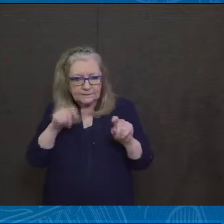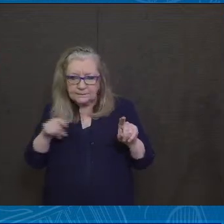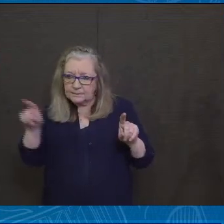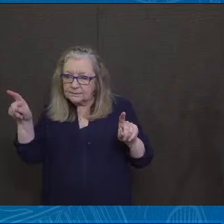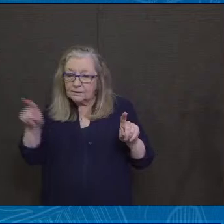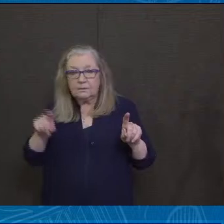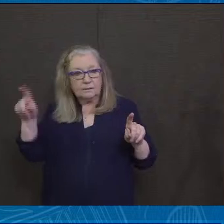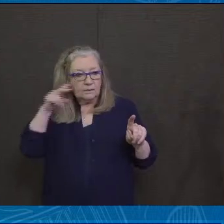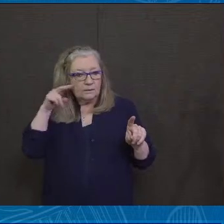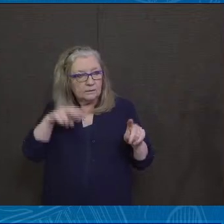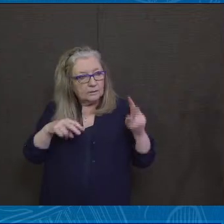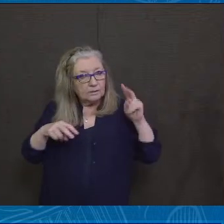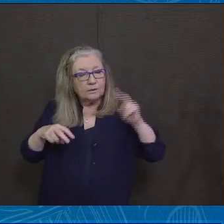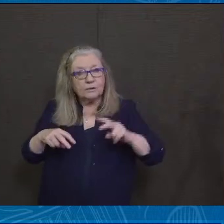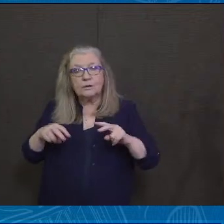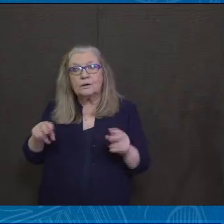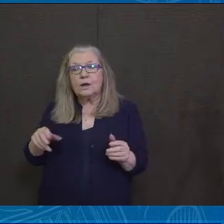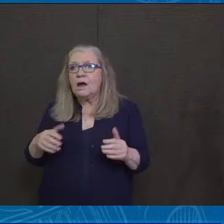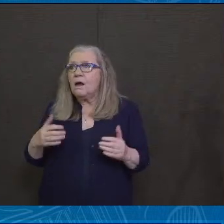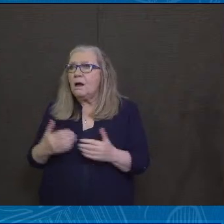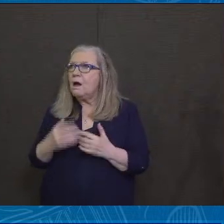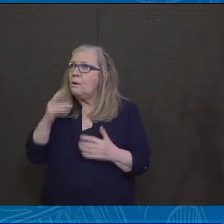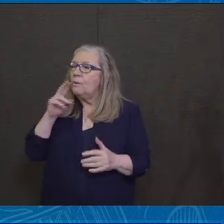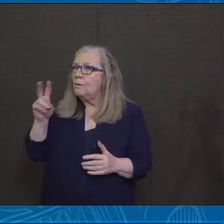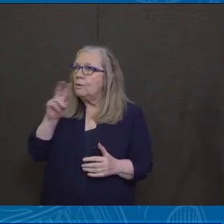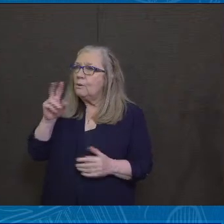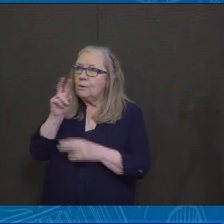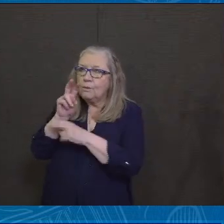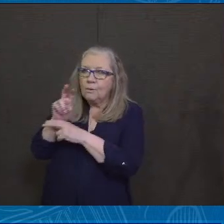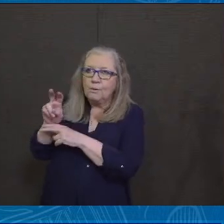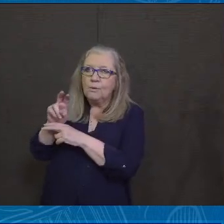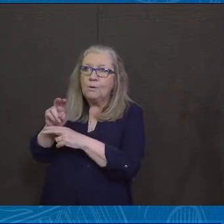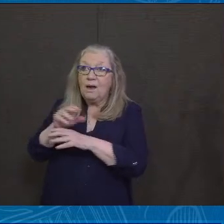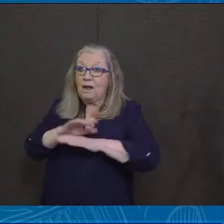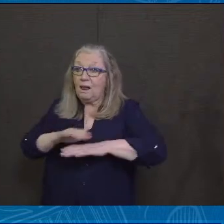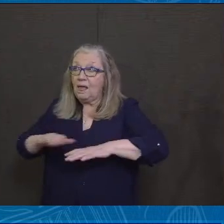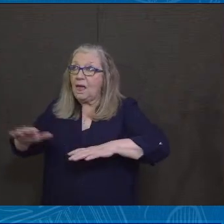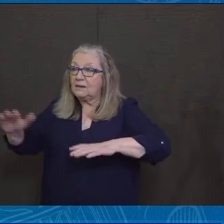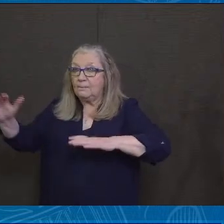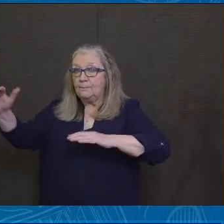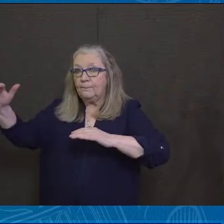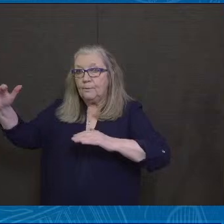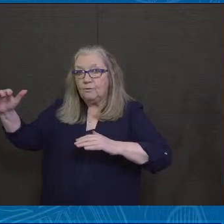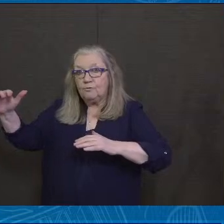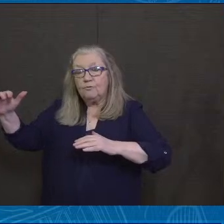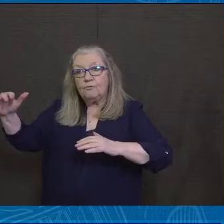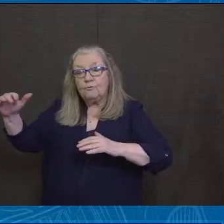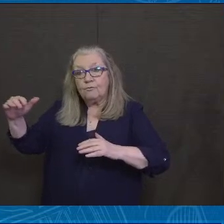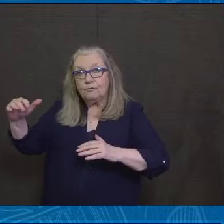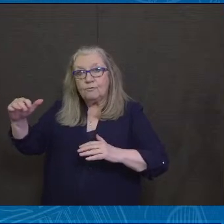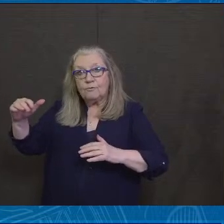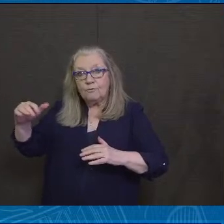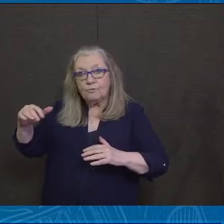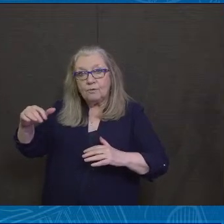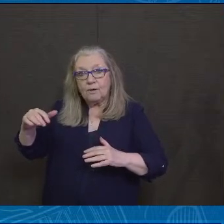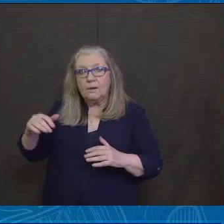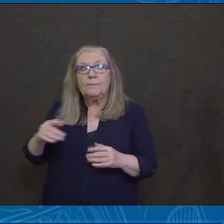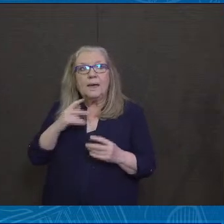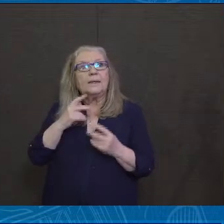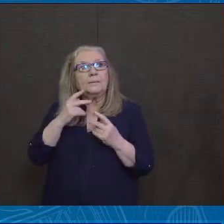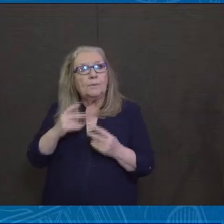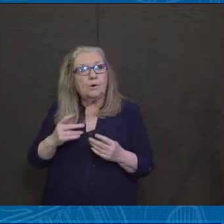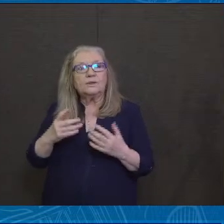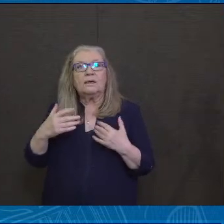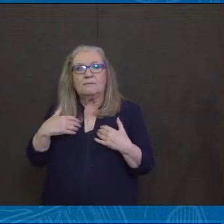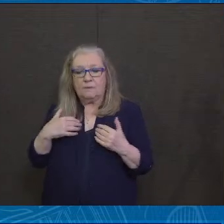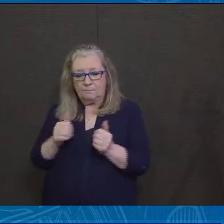monitor the movement of the land, and also having a partnership with other corporation